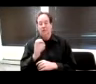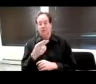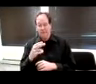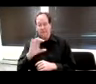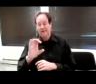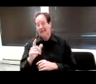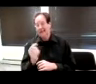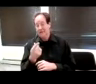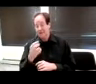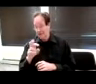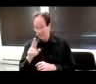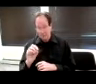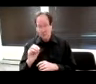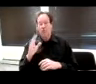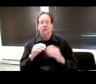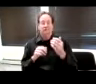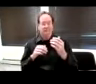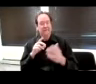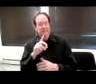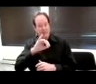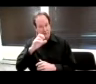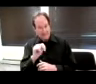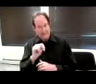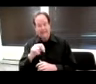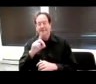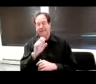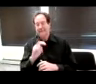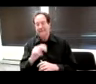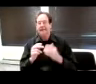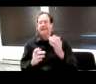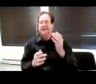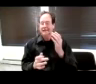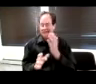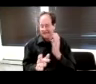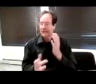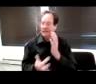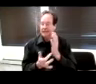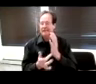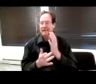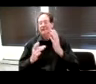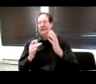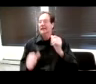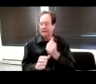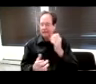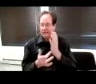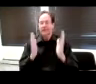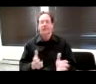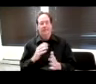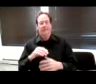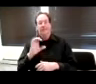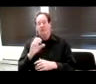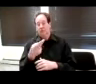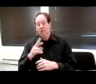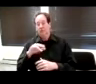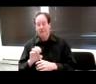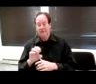Consultant, Jen D, Disability and Assistive Technology Specialist, Chris LaRoche, User Experience and Accessibility Consultant,